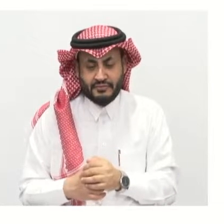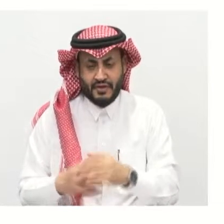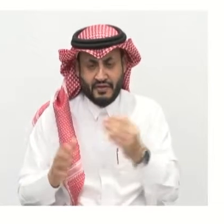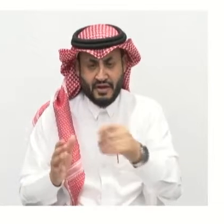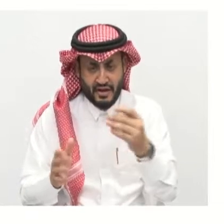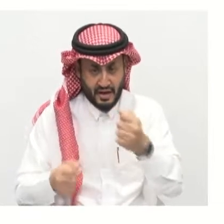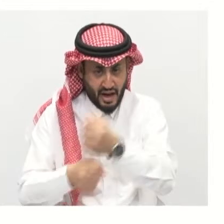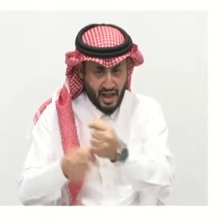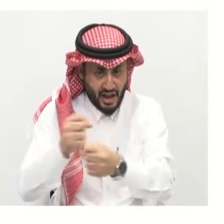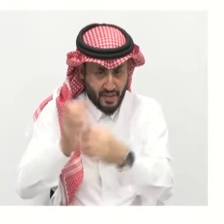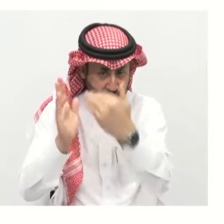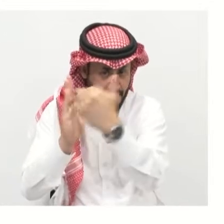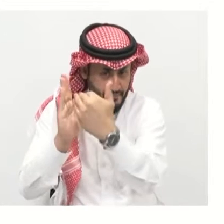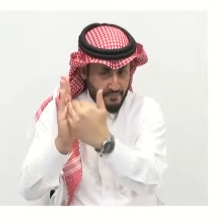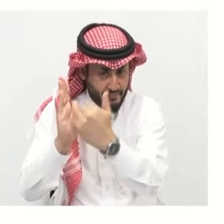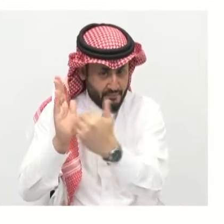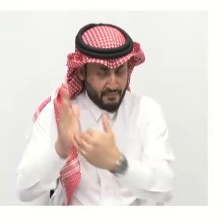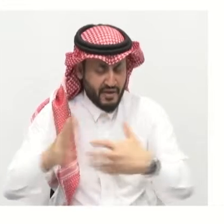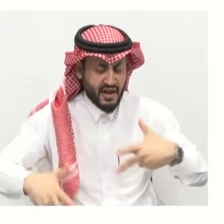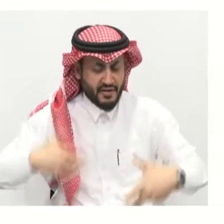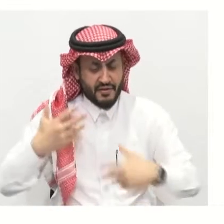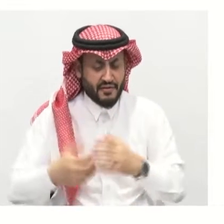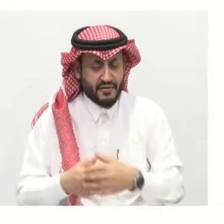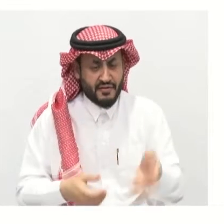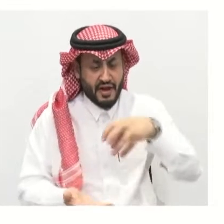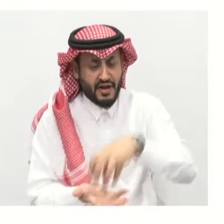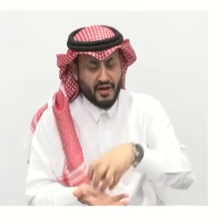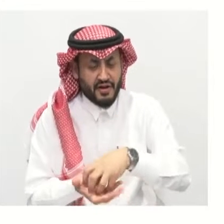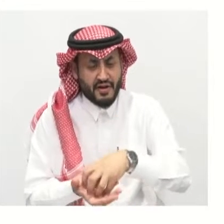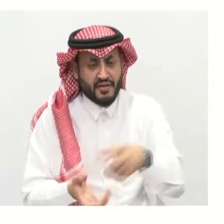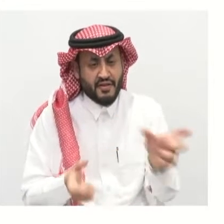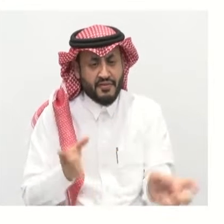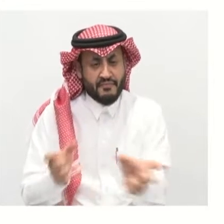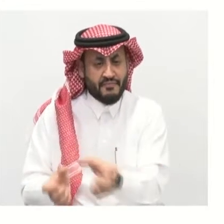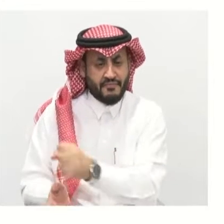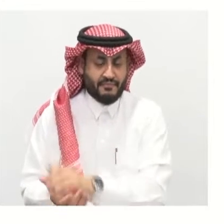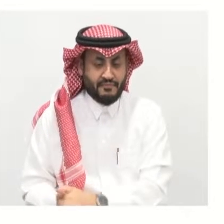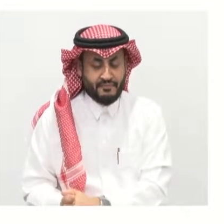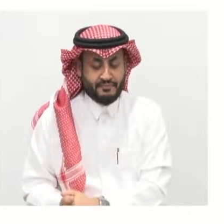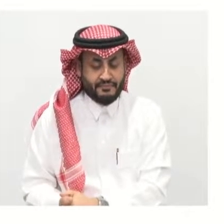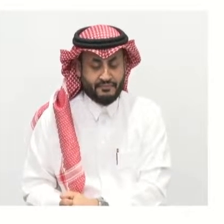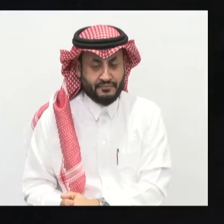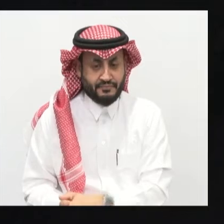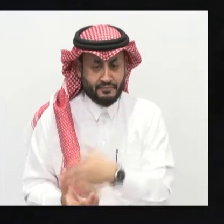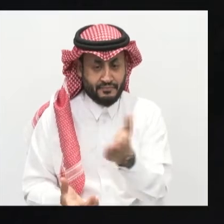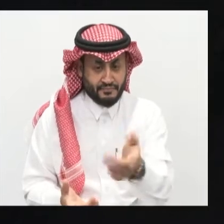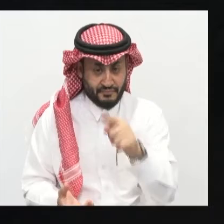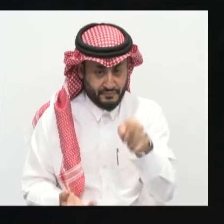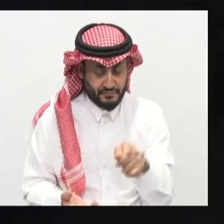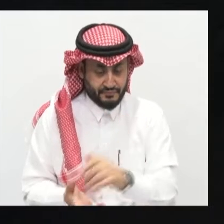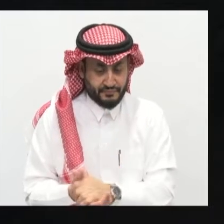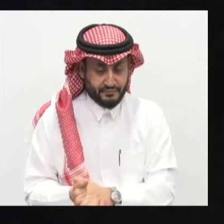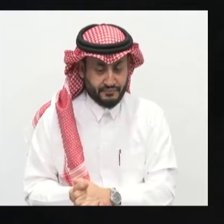Do you know what a list is? Of feelings, places, and things. Let me ask you a question.